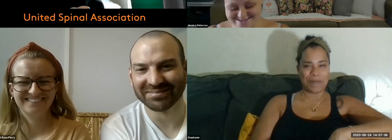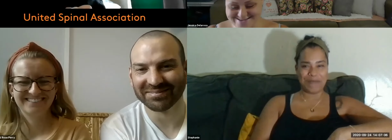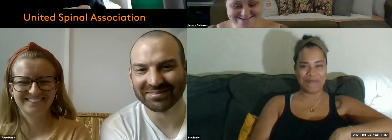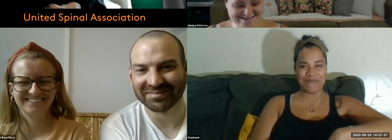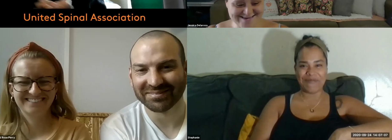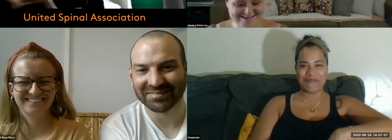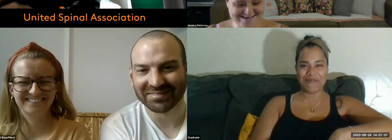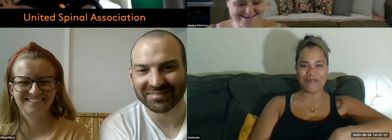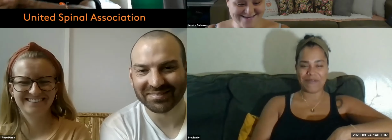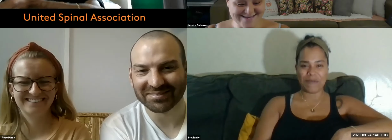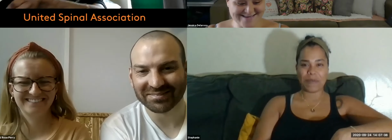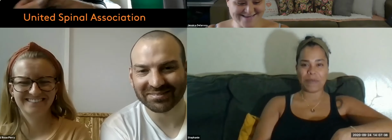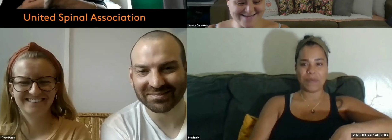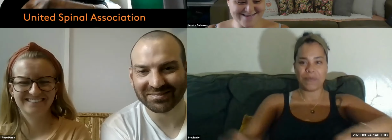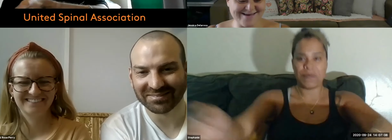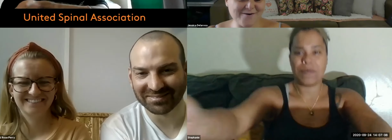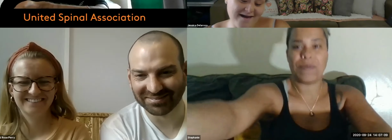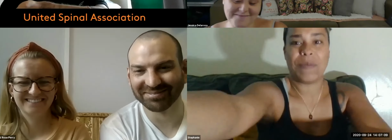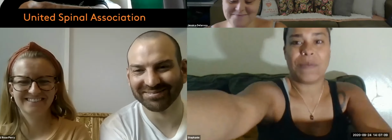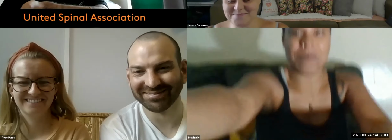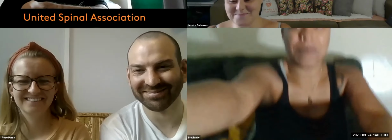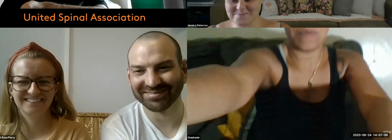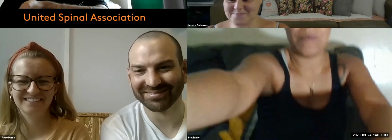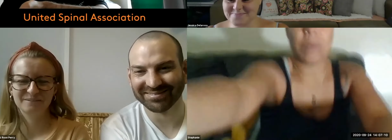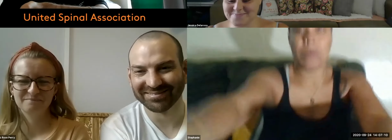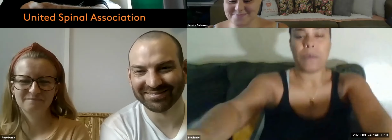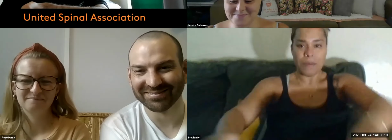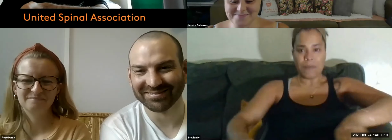Just say it's we got it covered. So, okay.